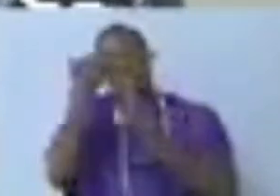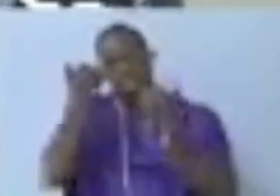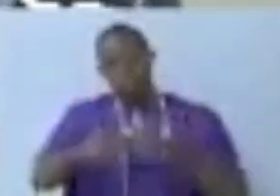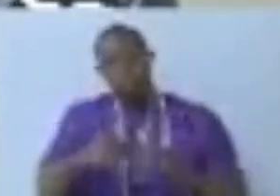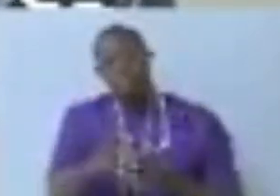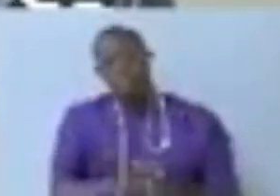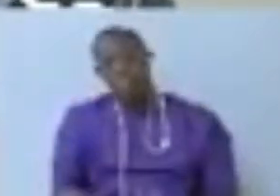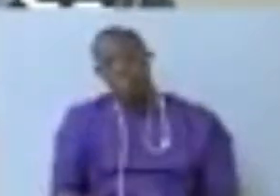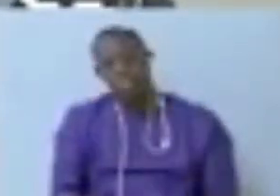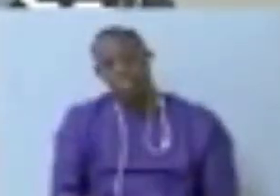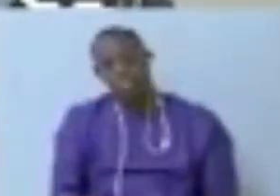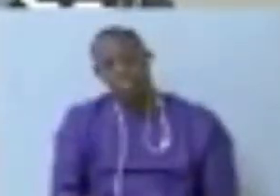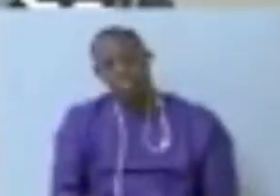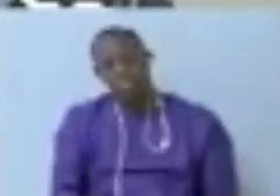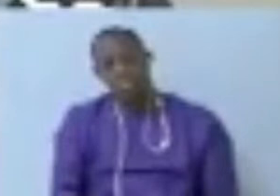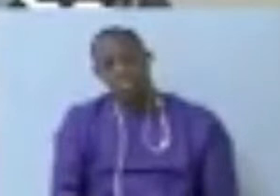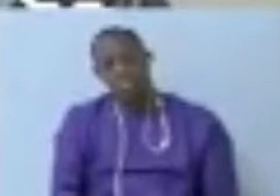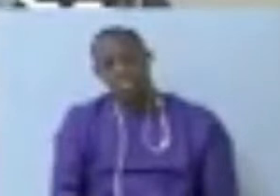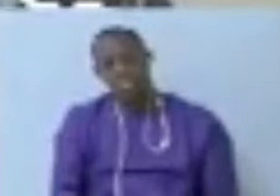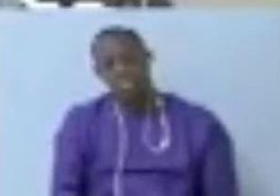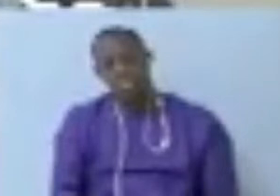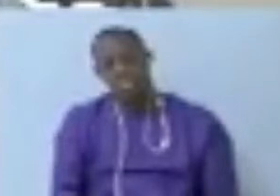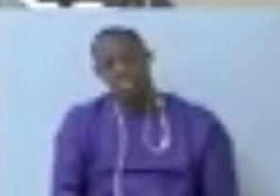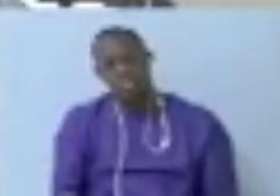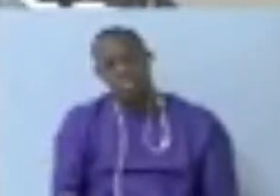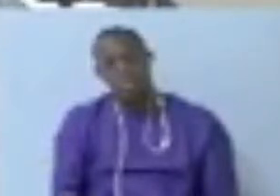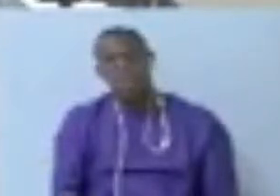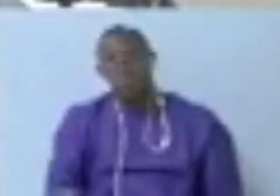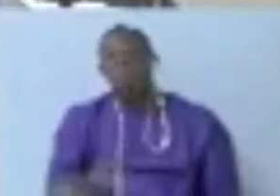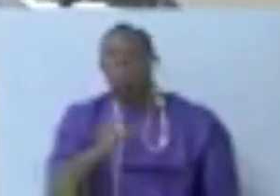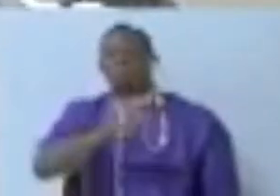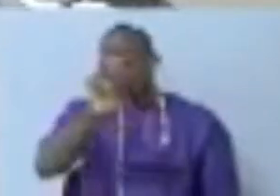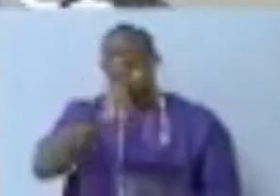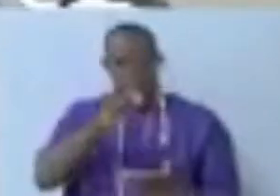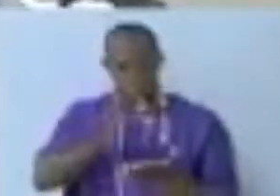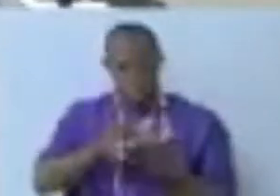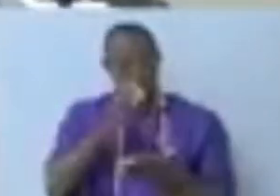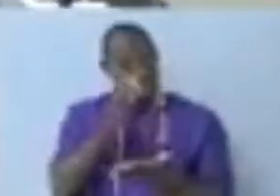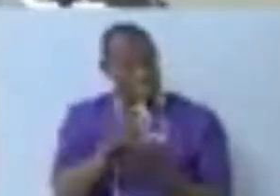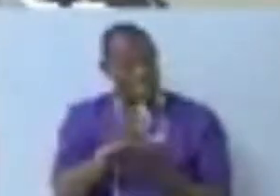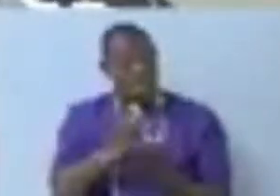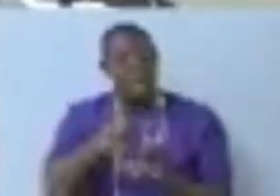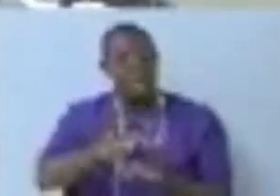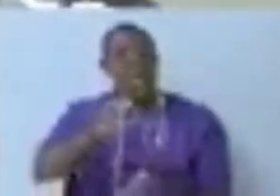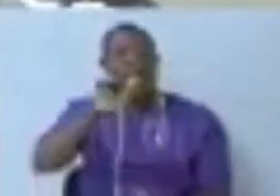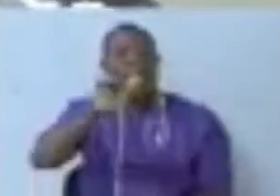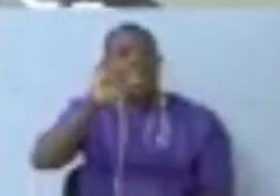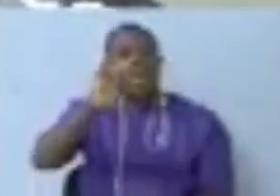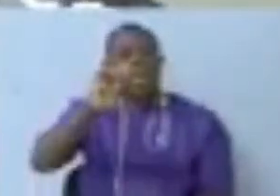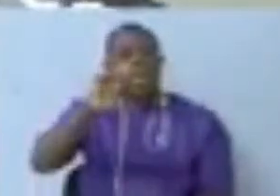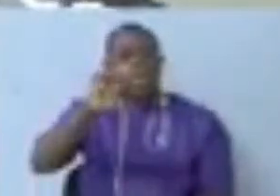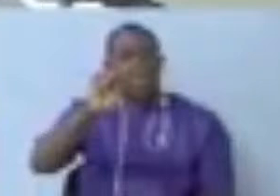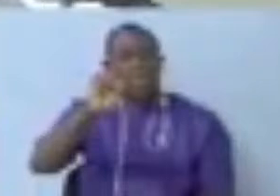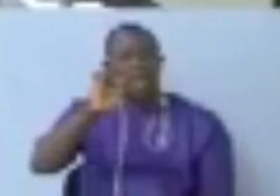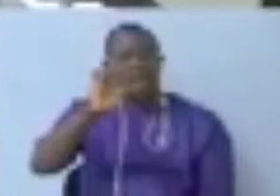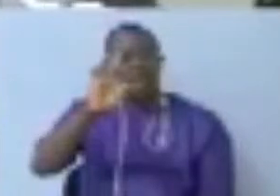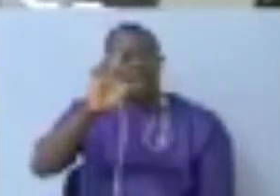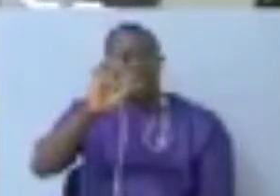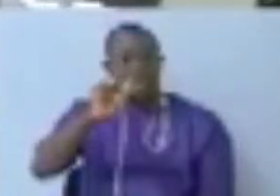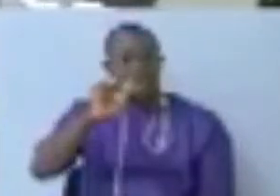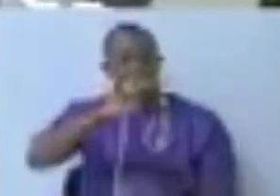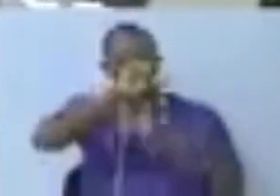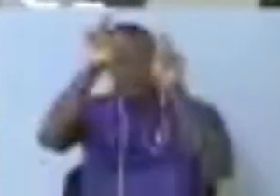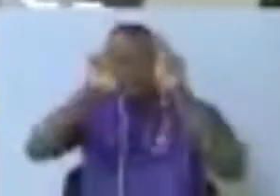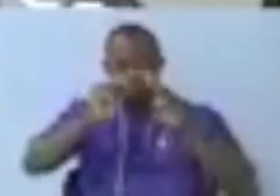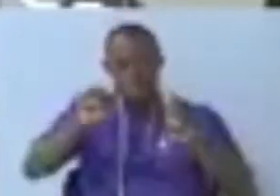And this was, in fact, this was an Amnesty International report. Amnesty International report already. All